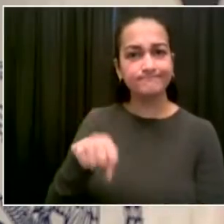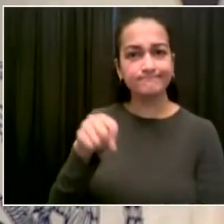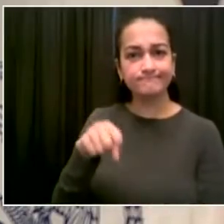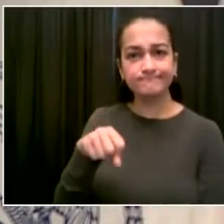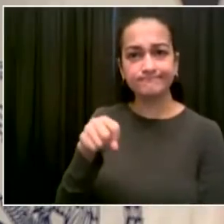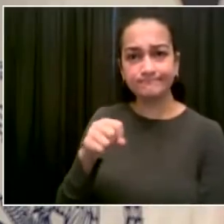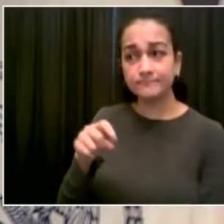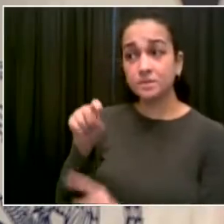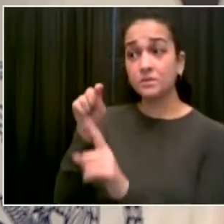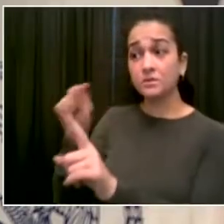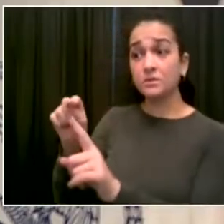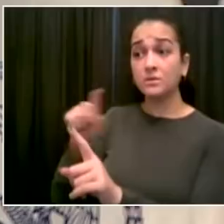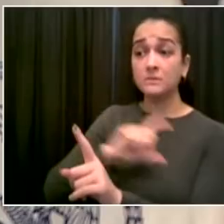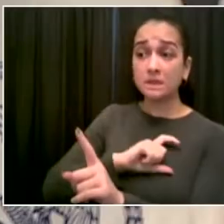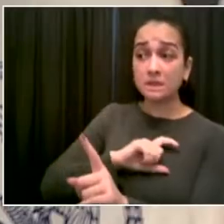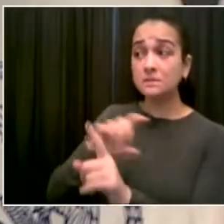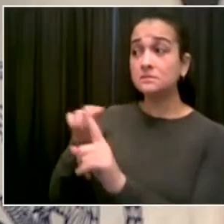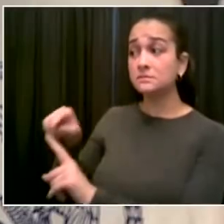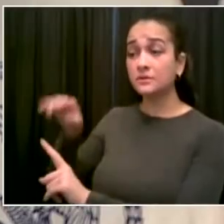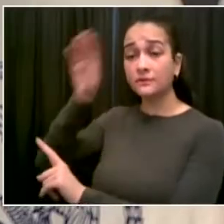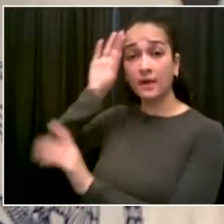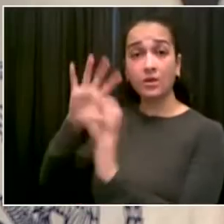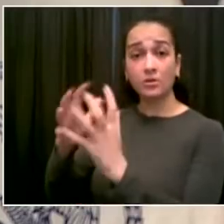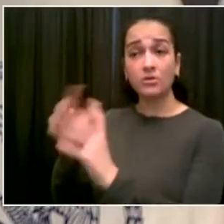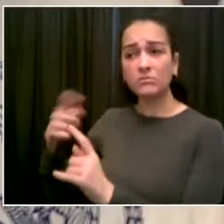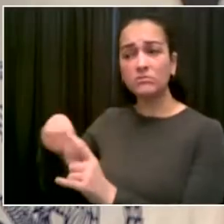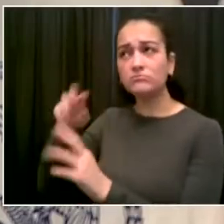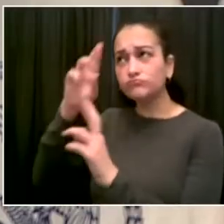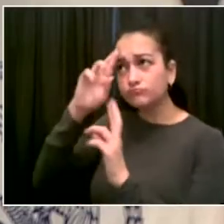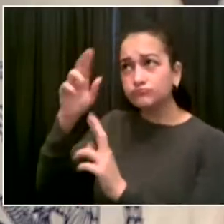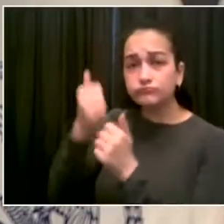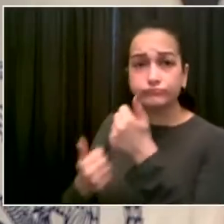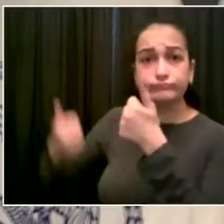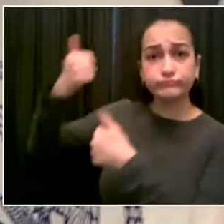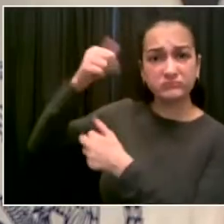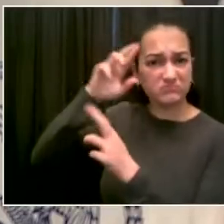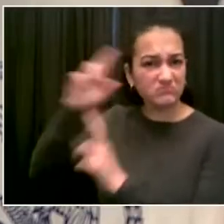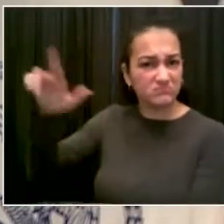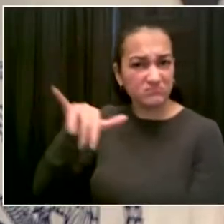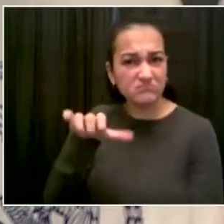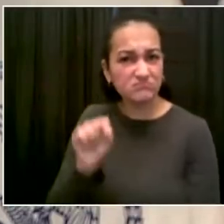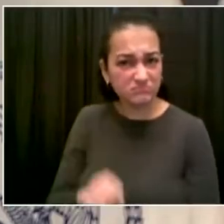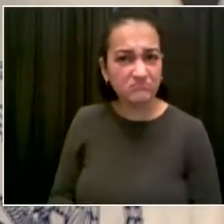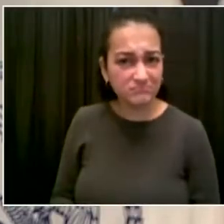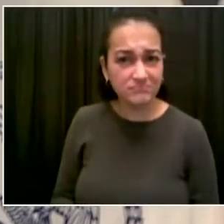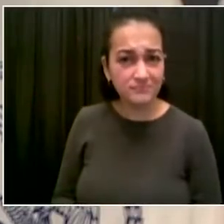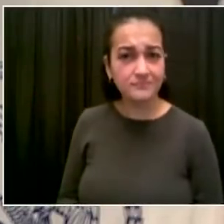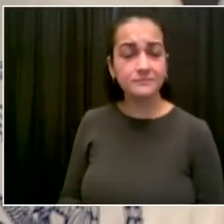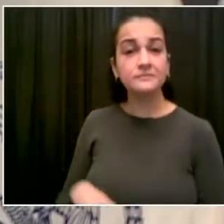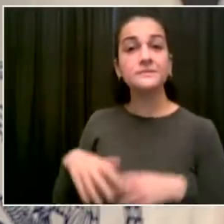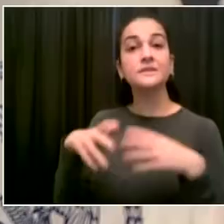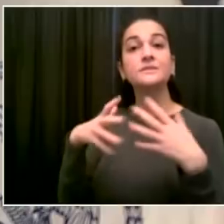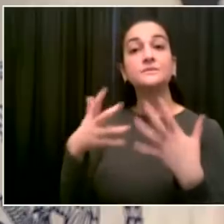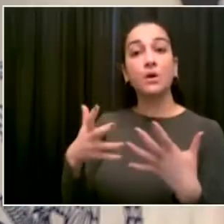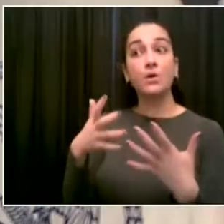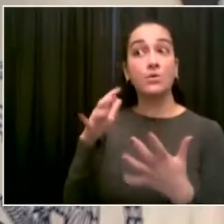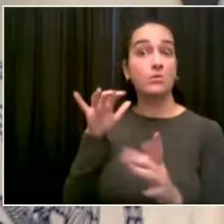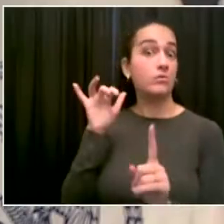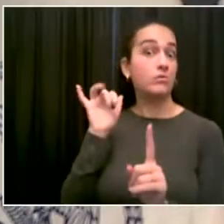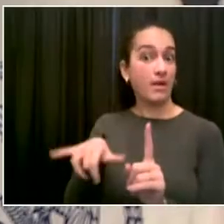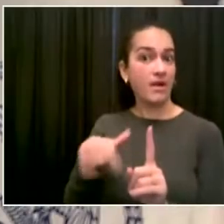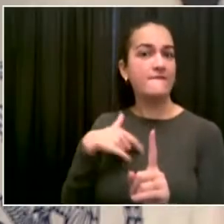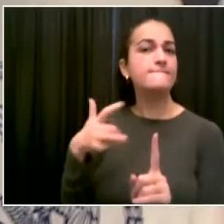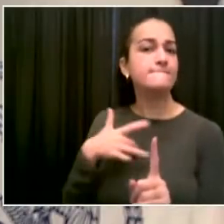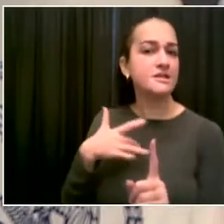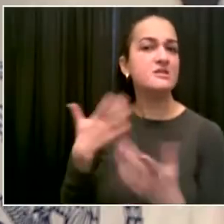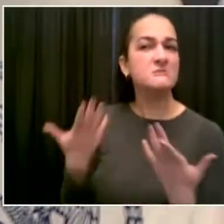that's going to be a big part of this. Second, we've seen other examples where these mandates went into